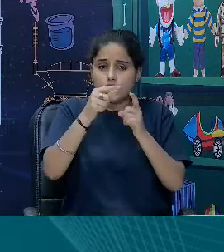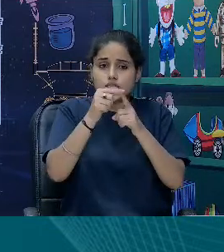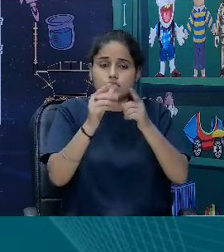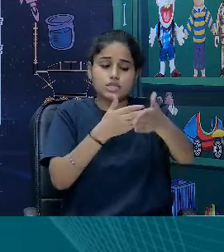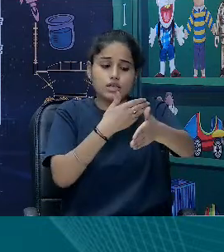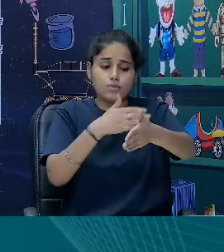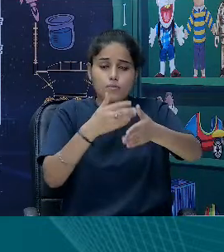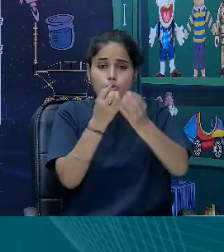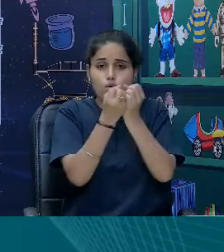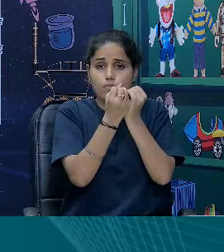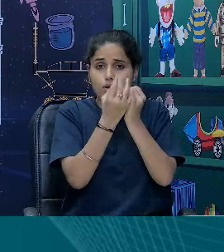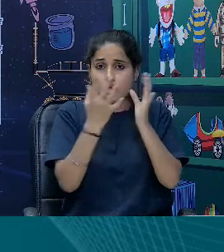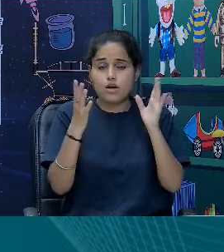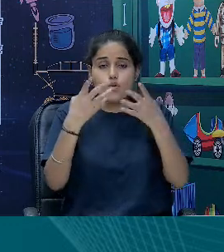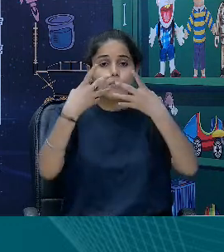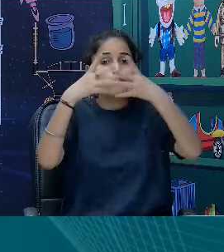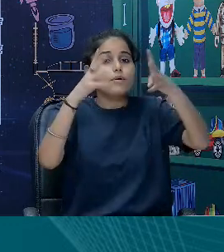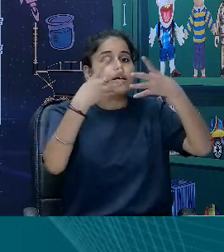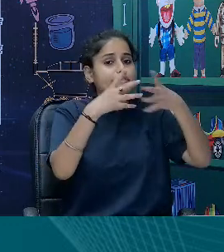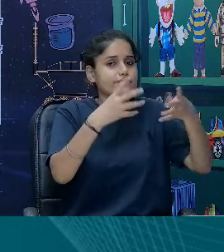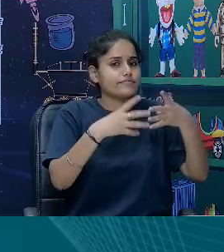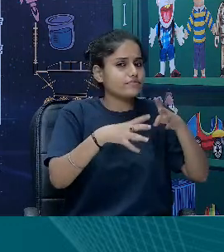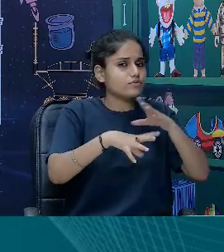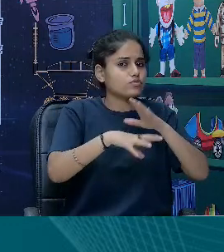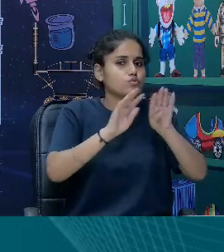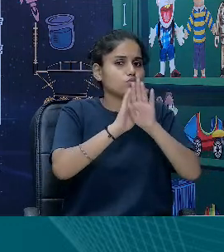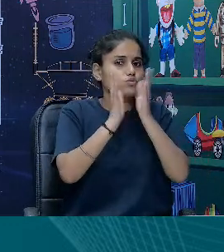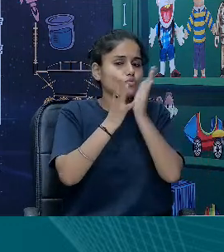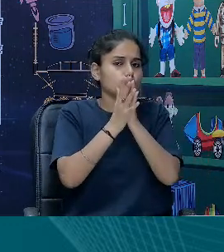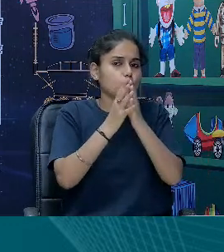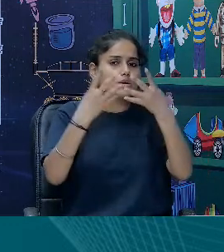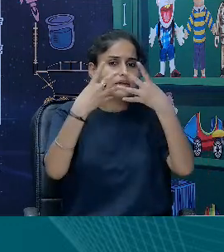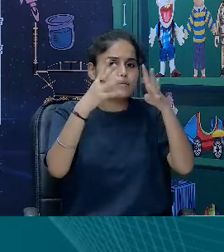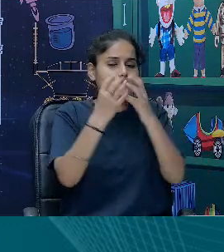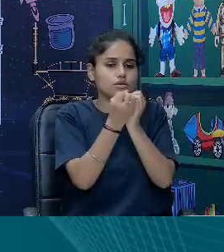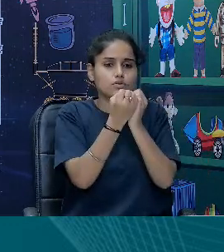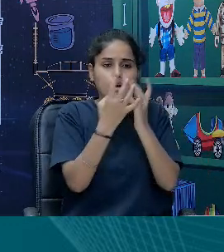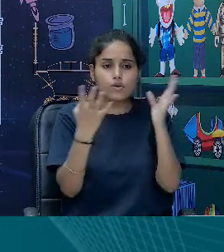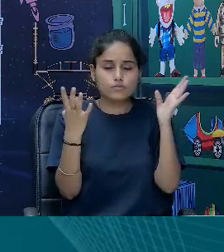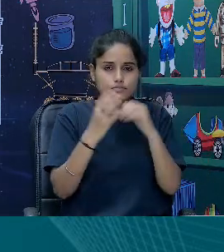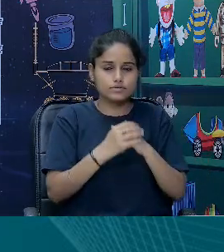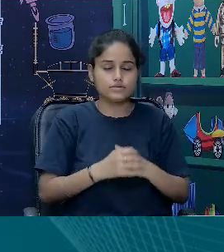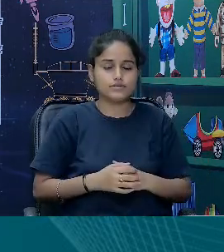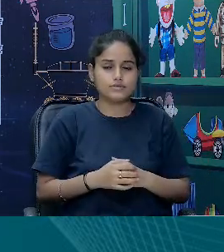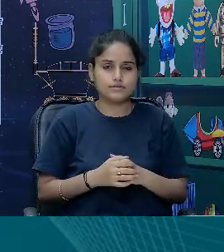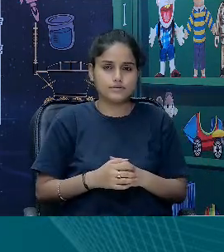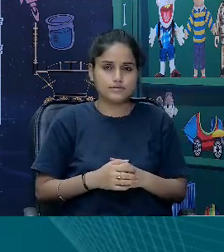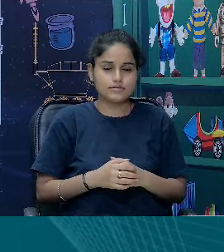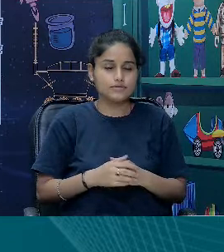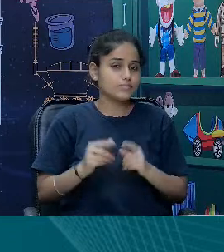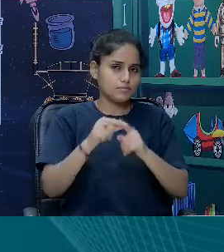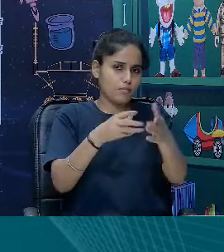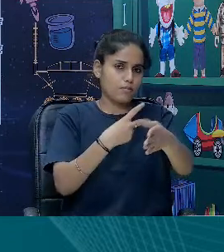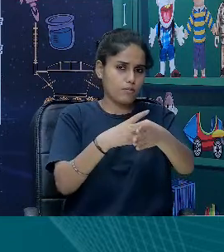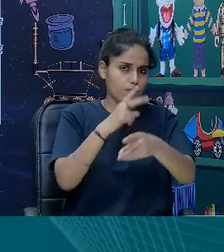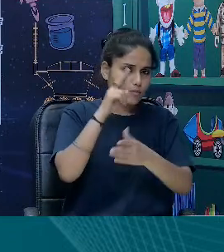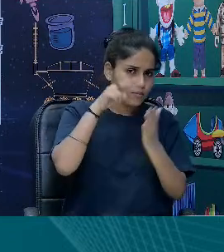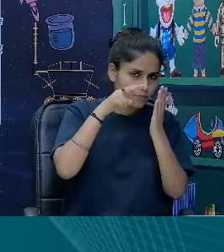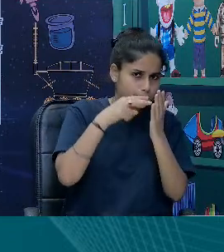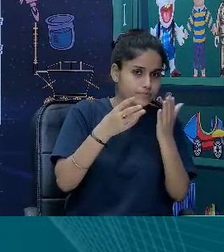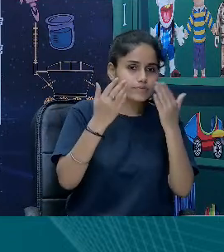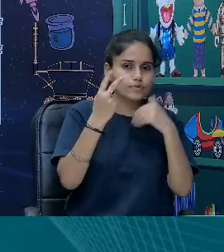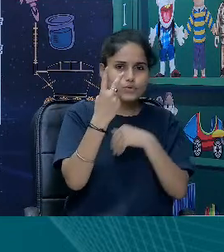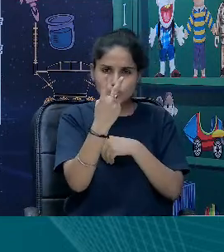the house have in this poem? How many windows does the house have in this poem?